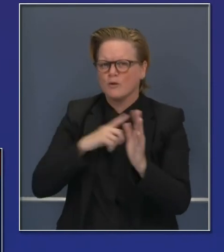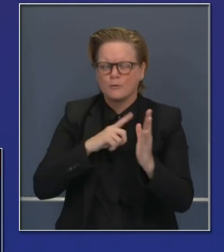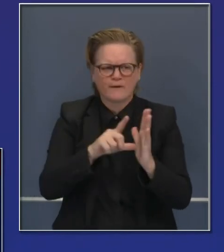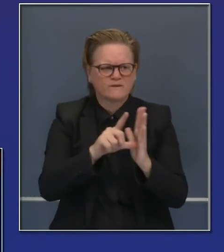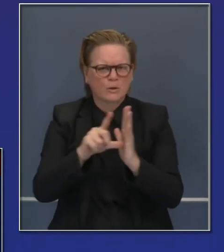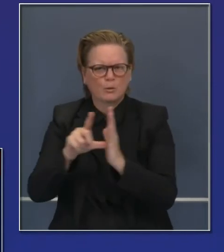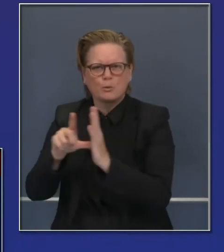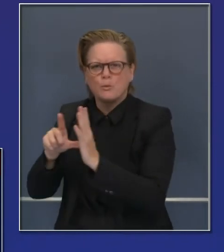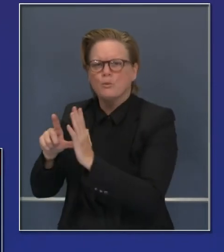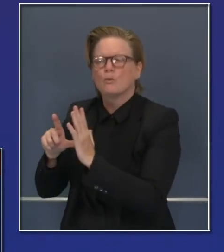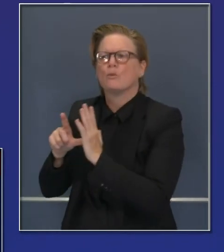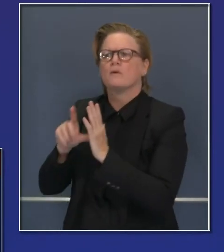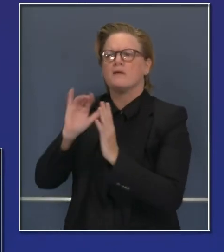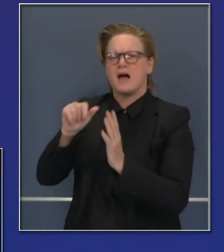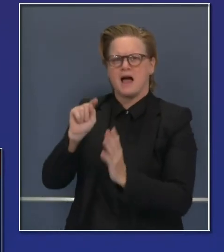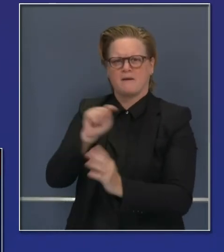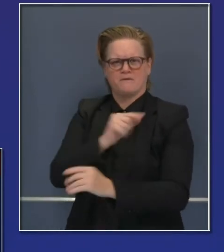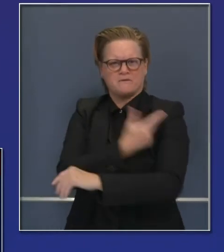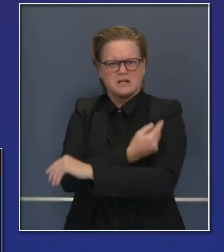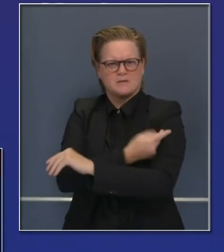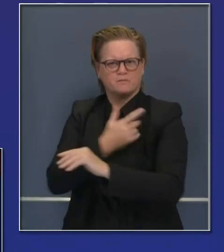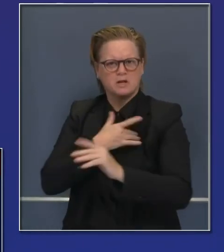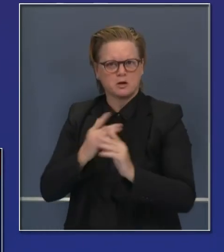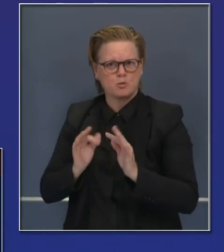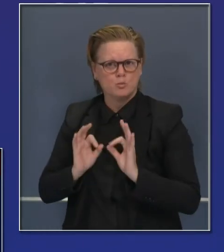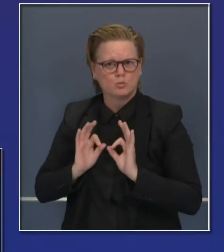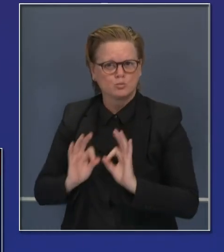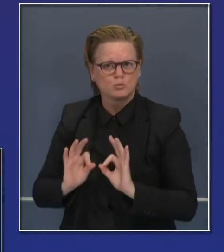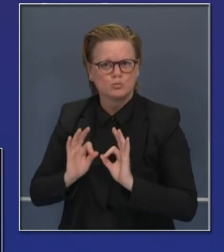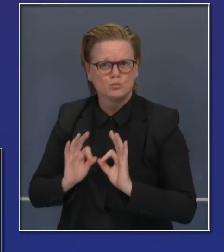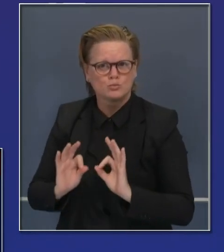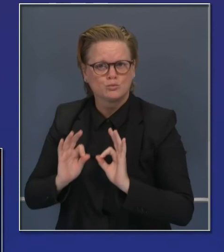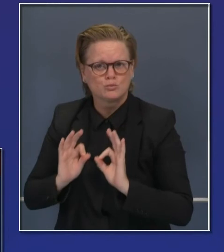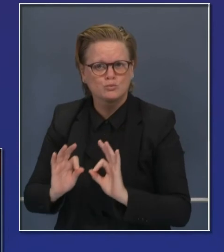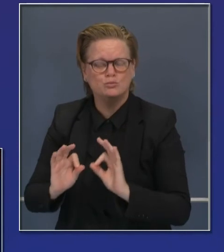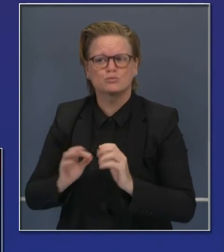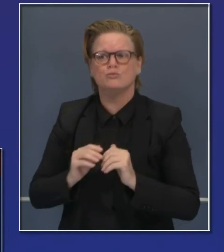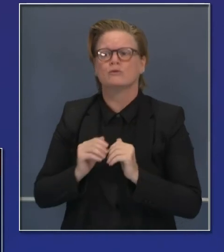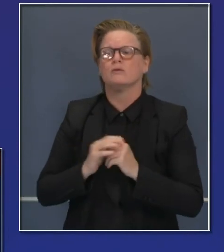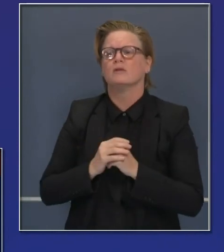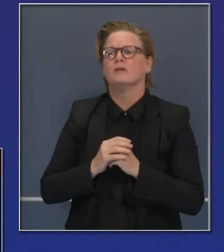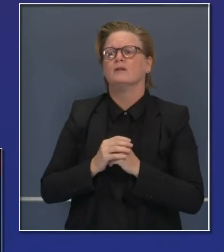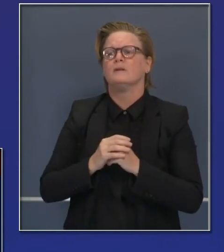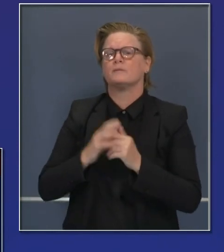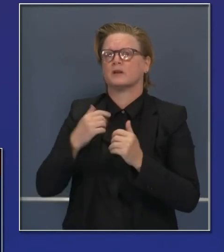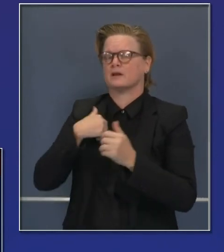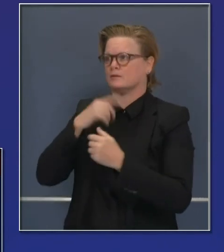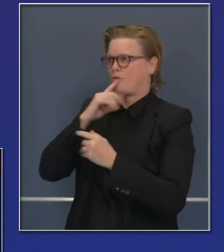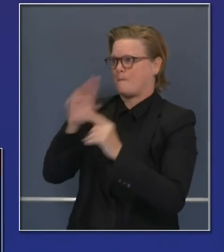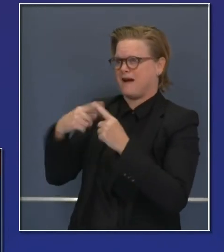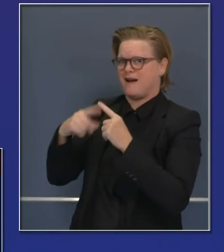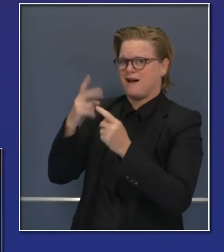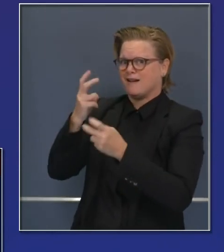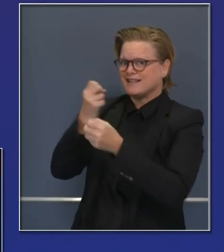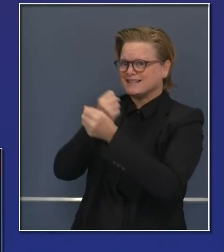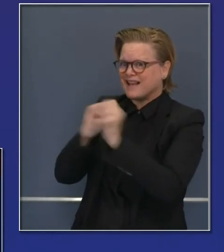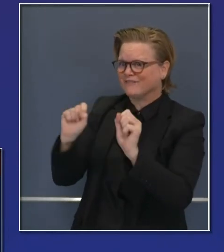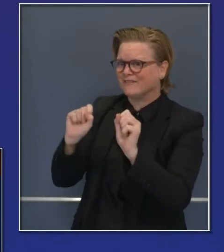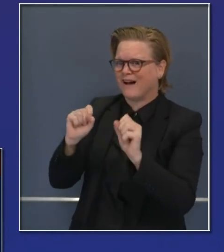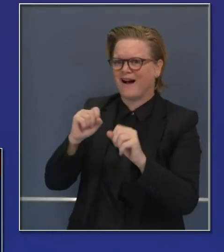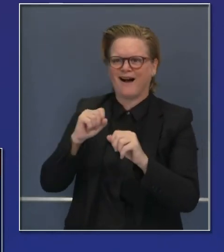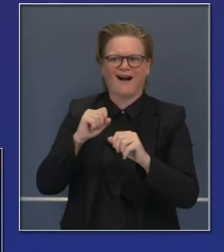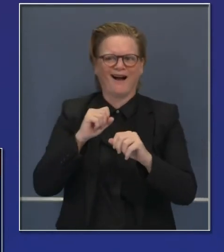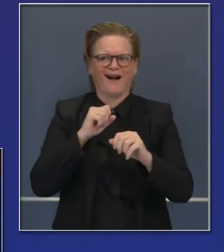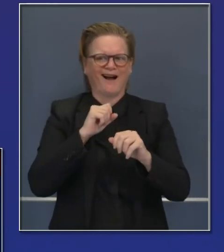safety and efficacy, not just speed, and making sure that we have an equity lens and we prioritize the